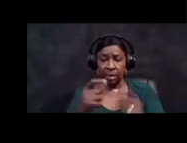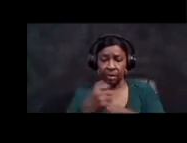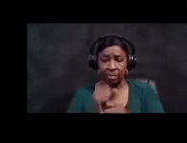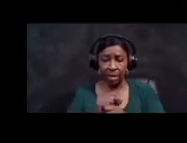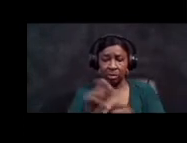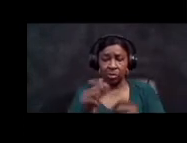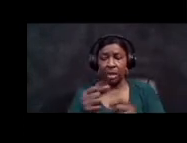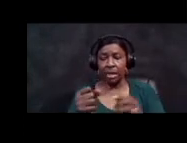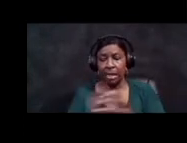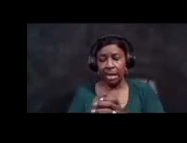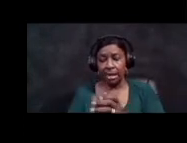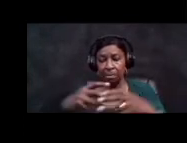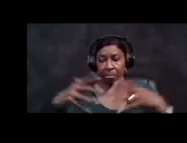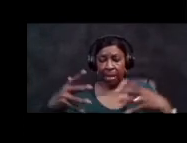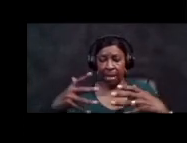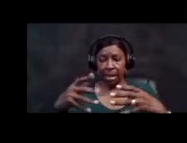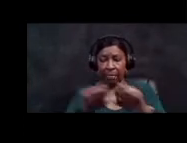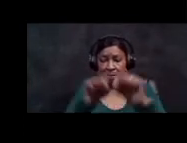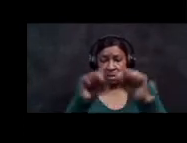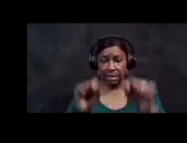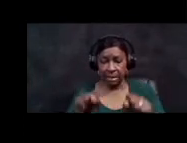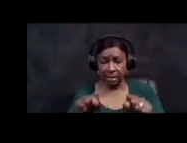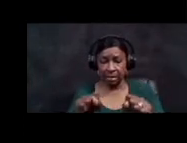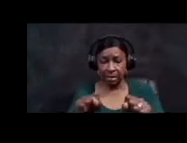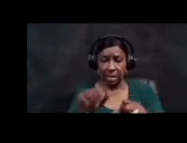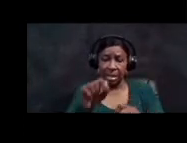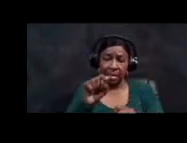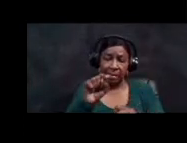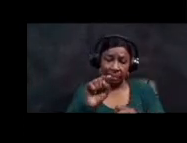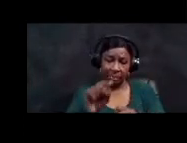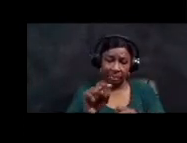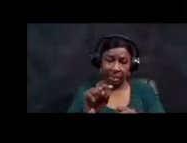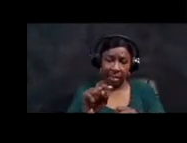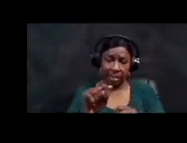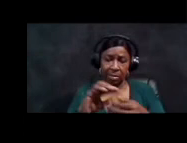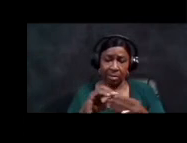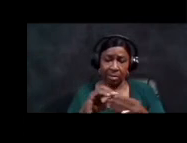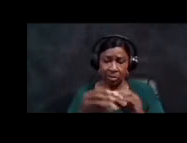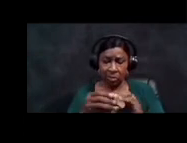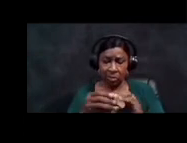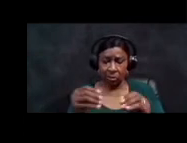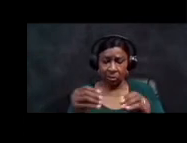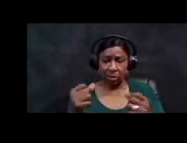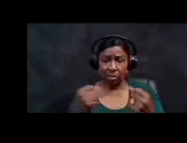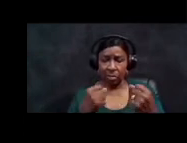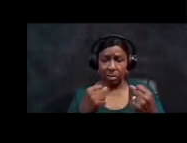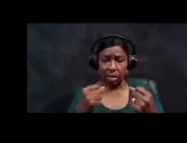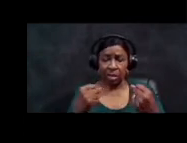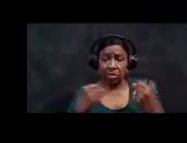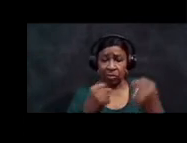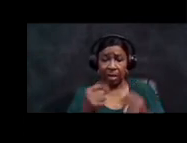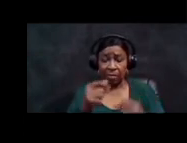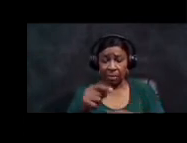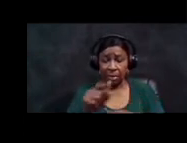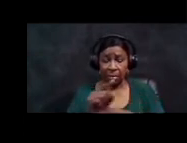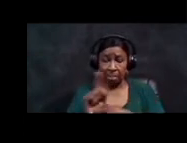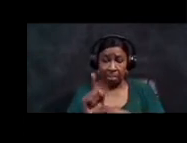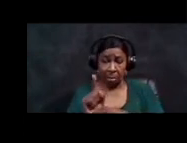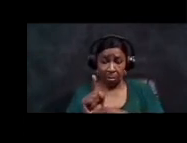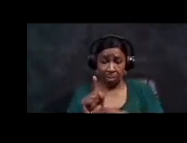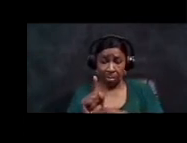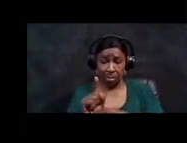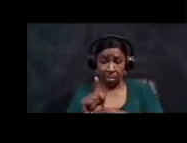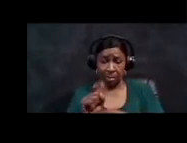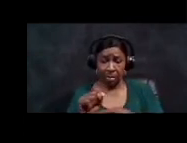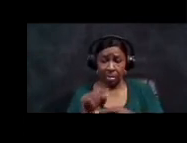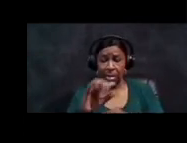system. So this narrative frame driving this reform moment about 12